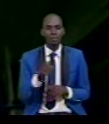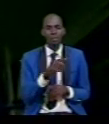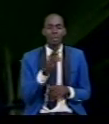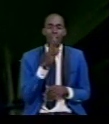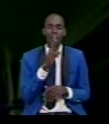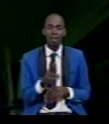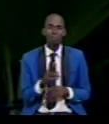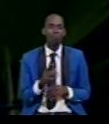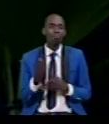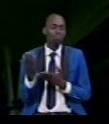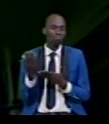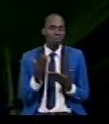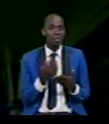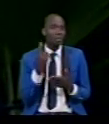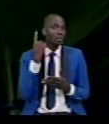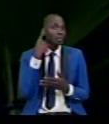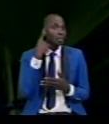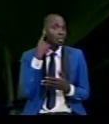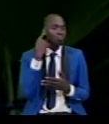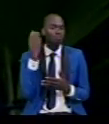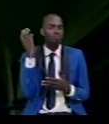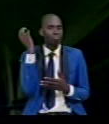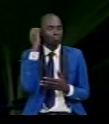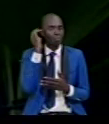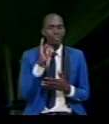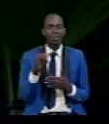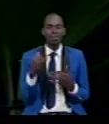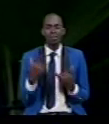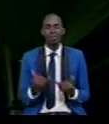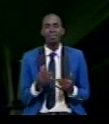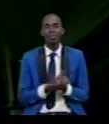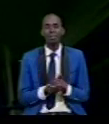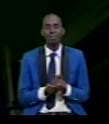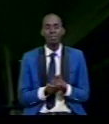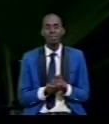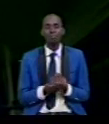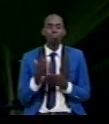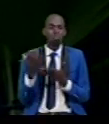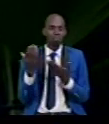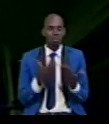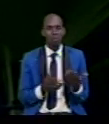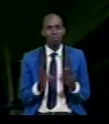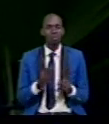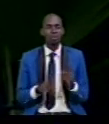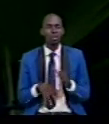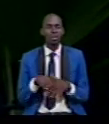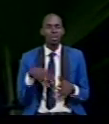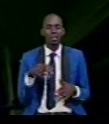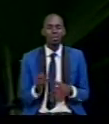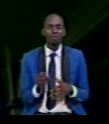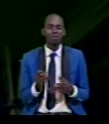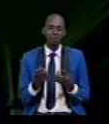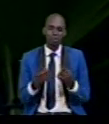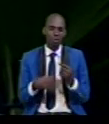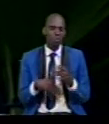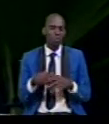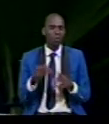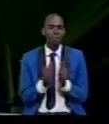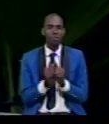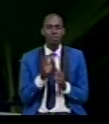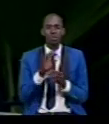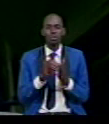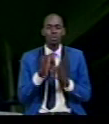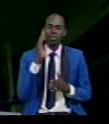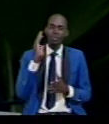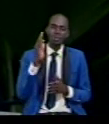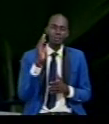the deaf hearing. Bring them out. Bring them out. Start coming out. Start coming out. Start coming out.